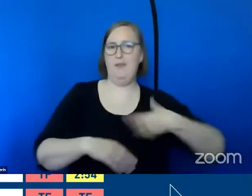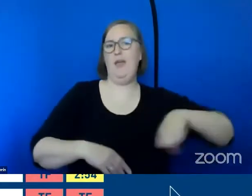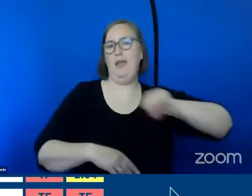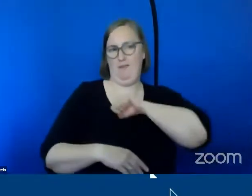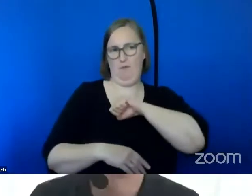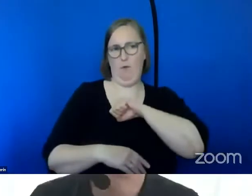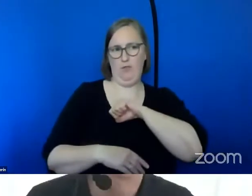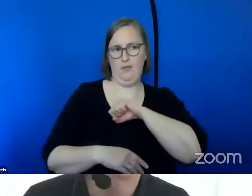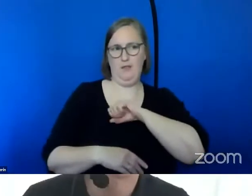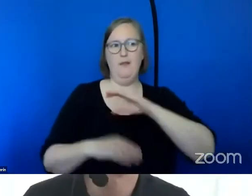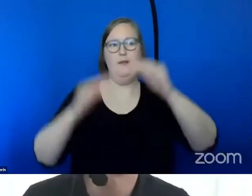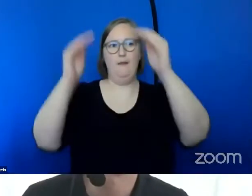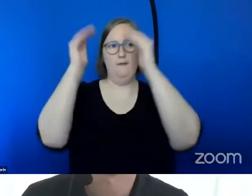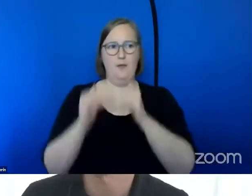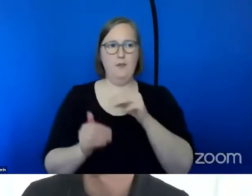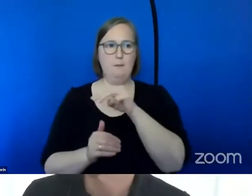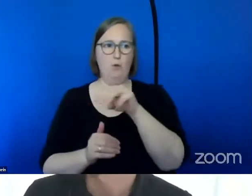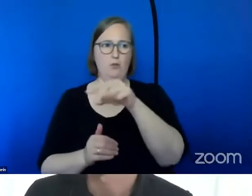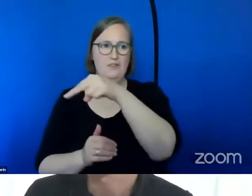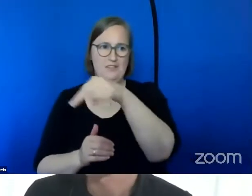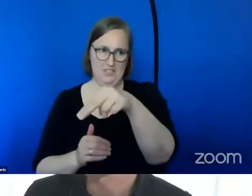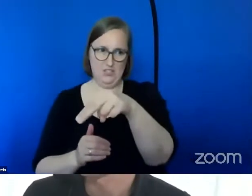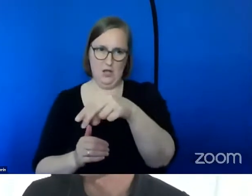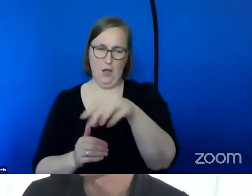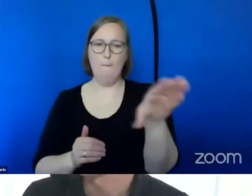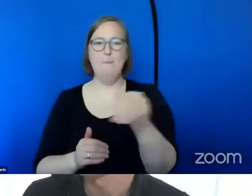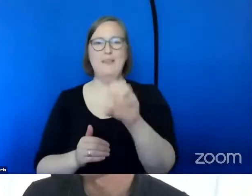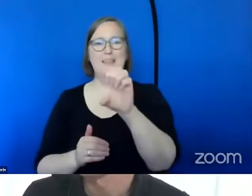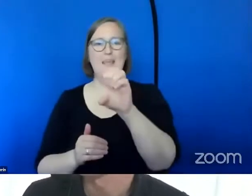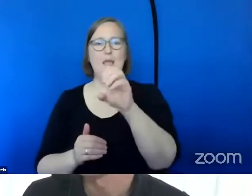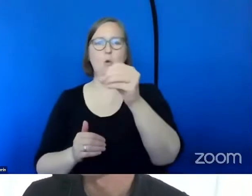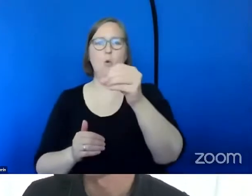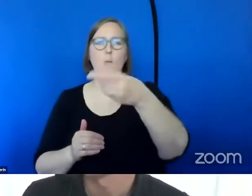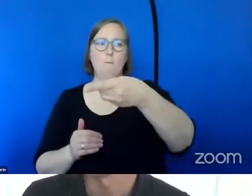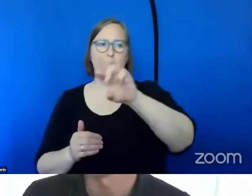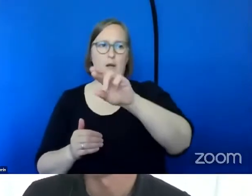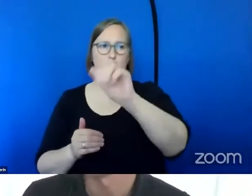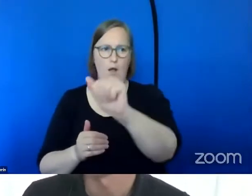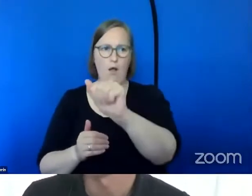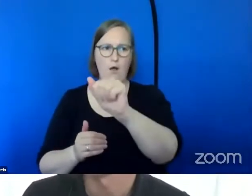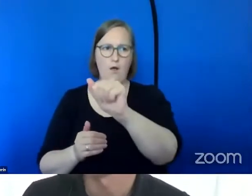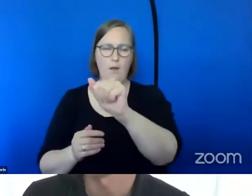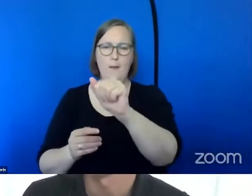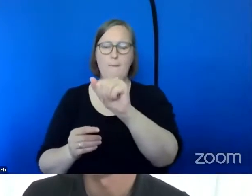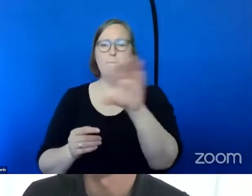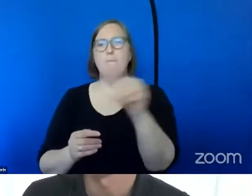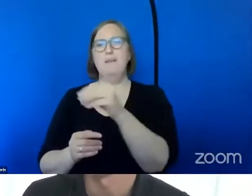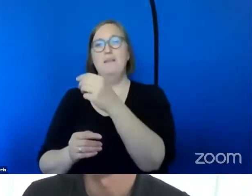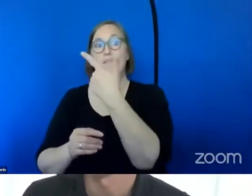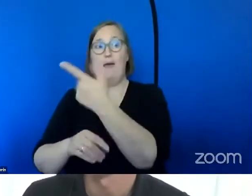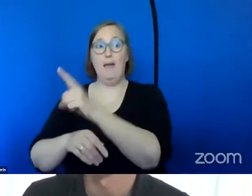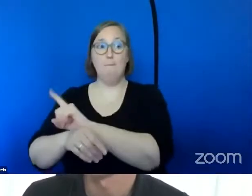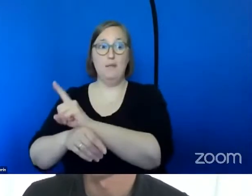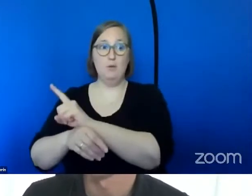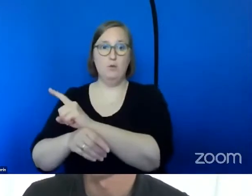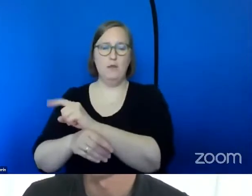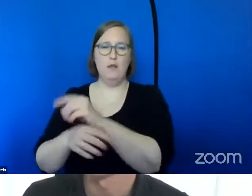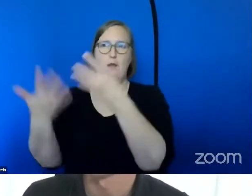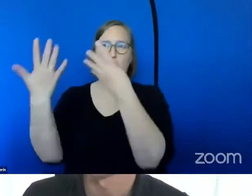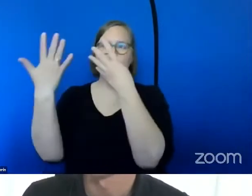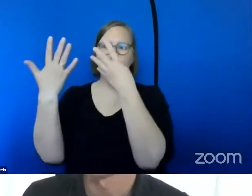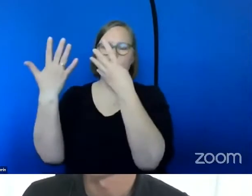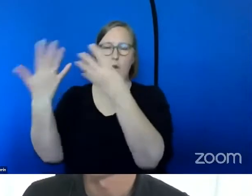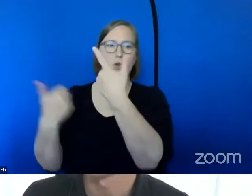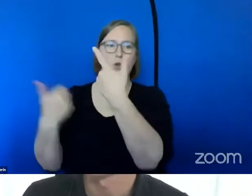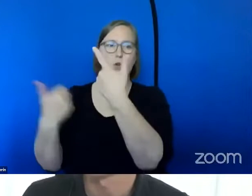third position, 2 minutes 54. That was exciting, Roland. That was very close. That is exactly